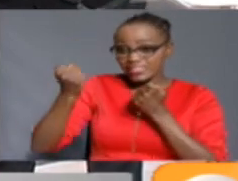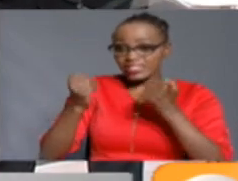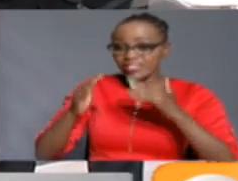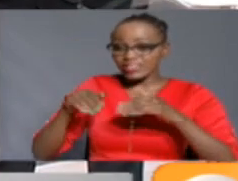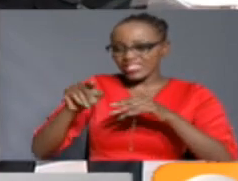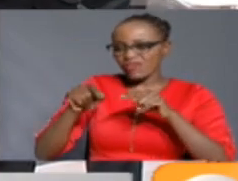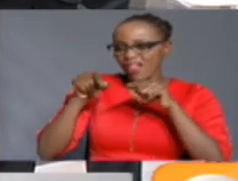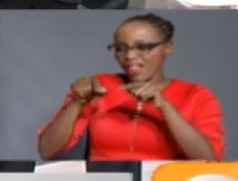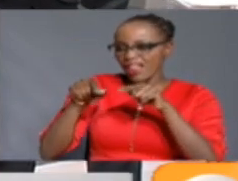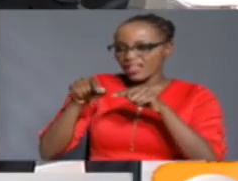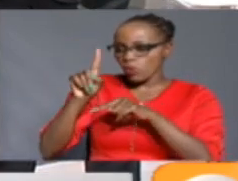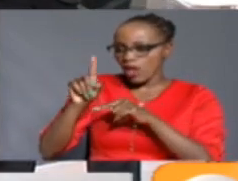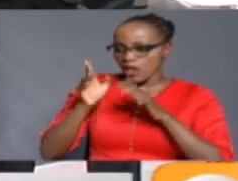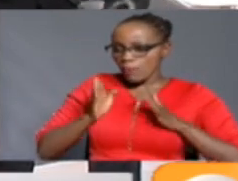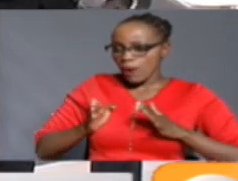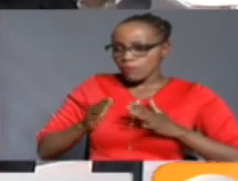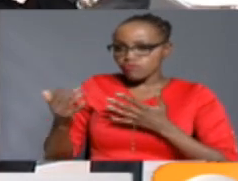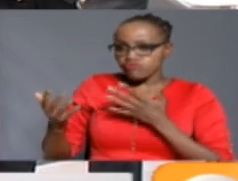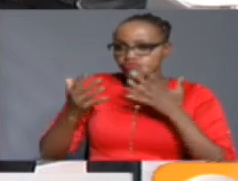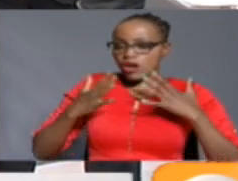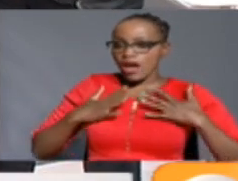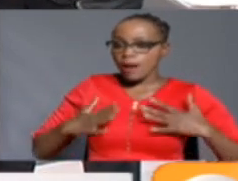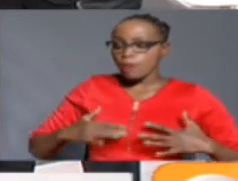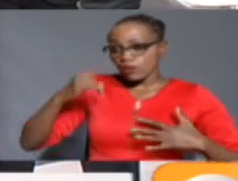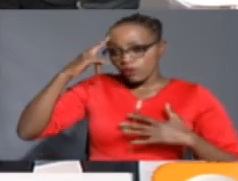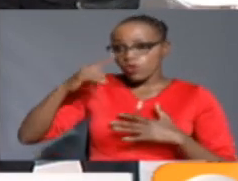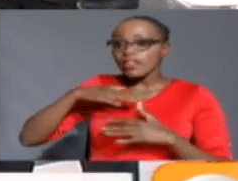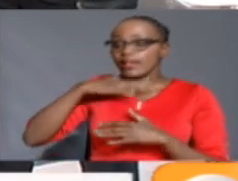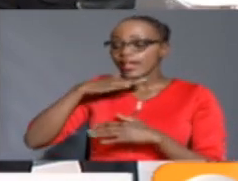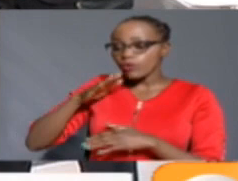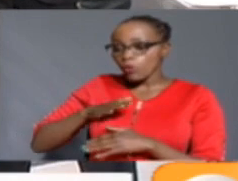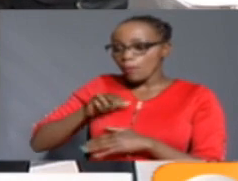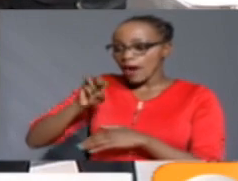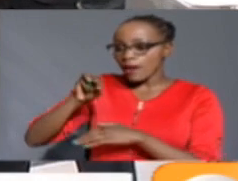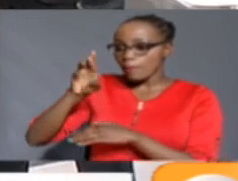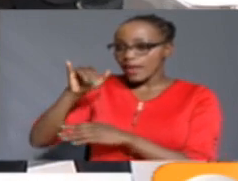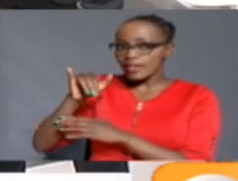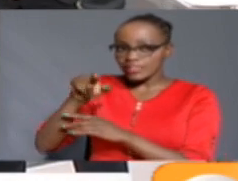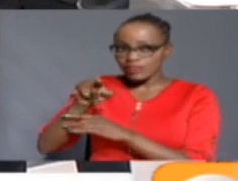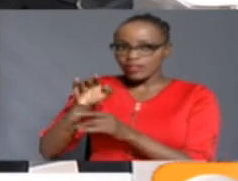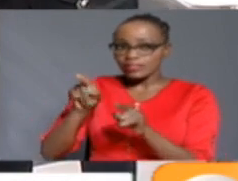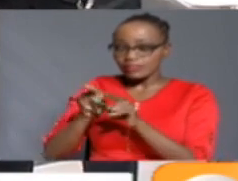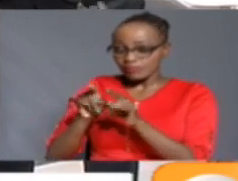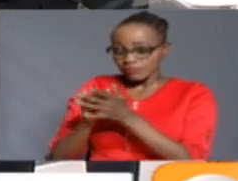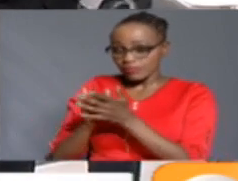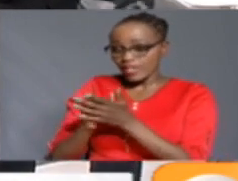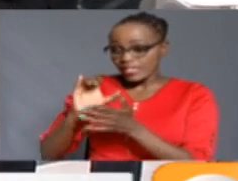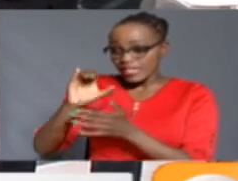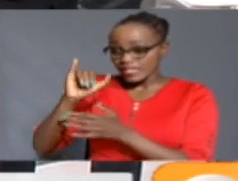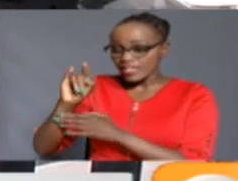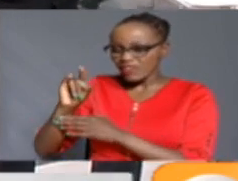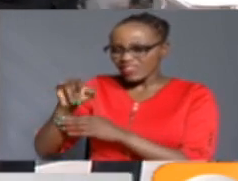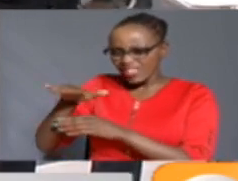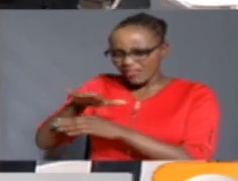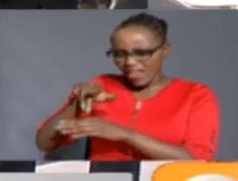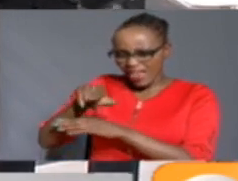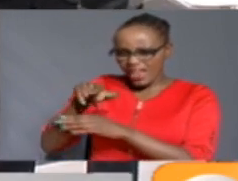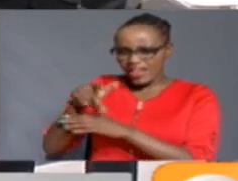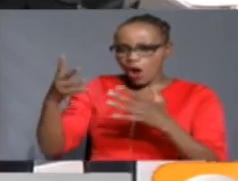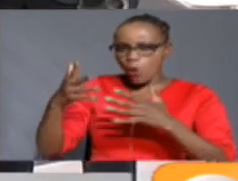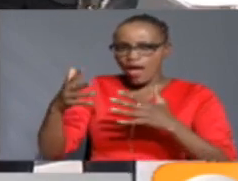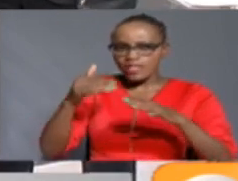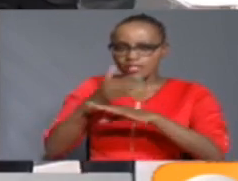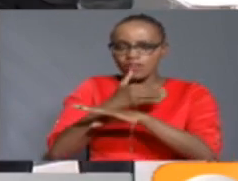been one of those to carry the body of the late Mary Wambui. And in addition, he's taken detectives to a secondary crime scene where they